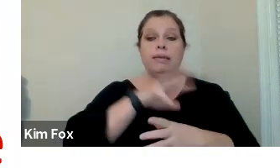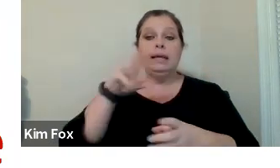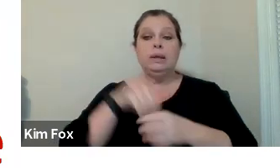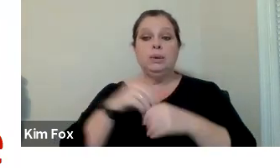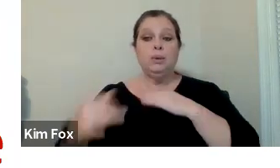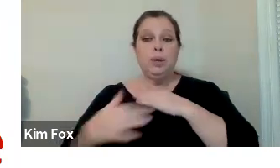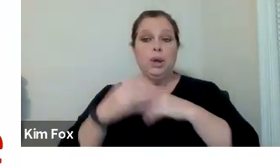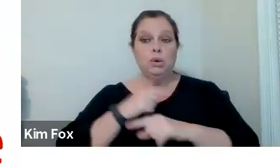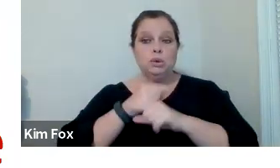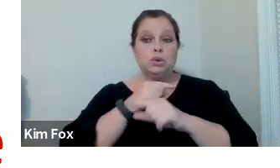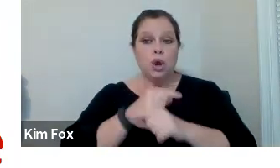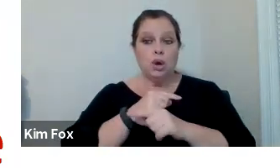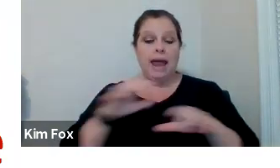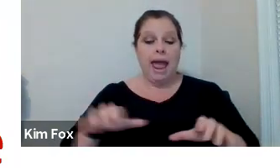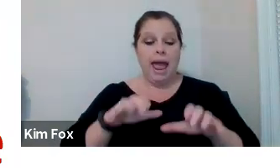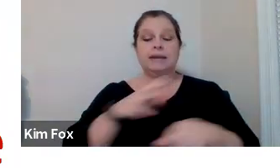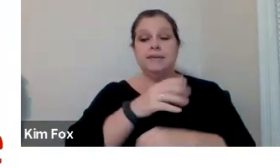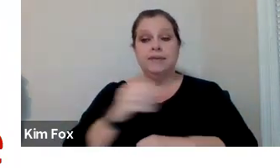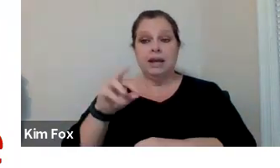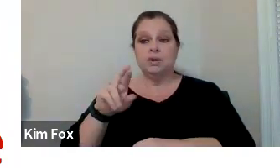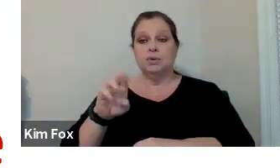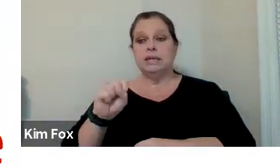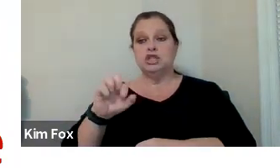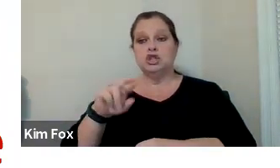components, active, reserve, and guard, are covered.